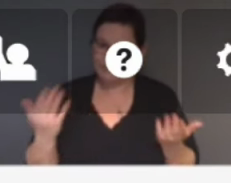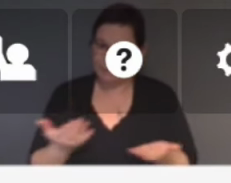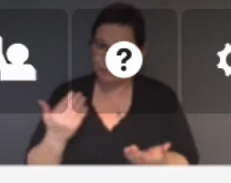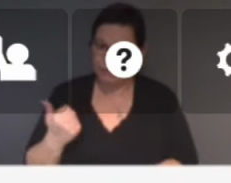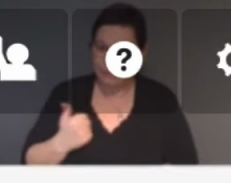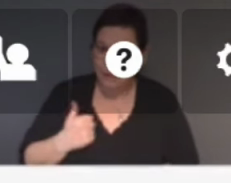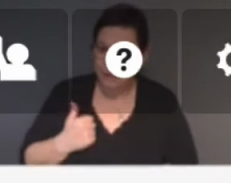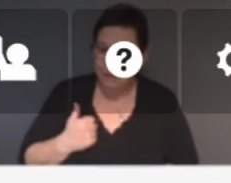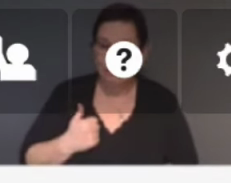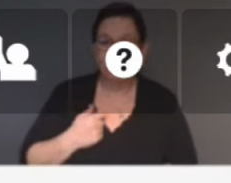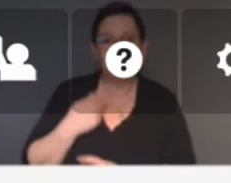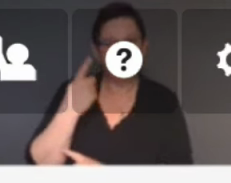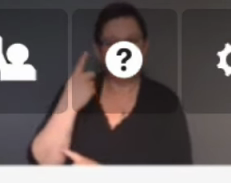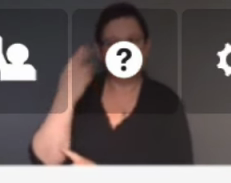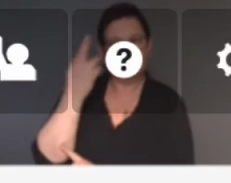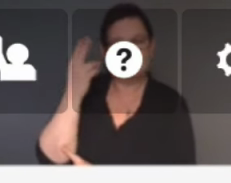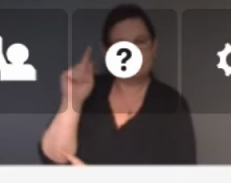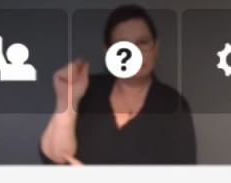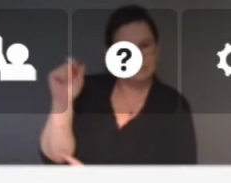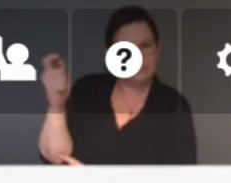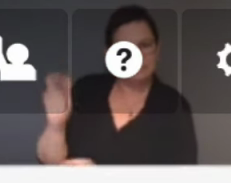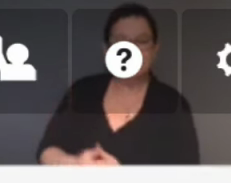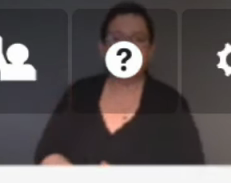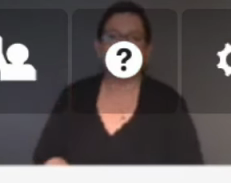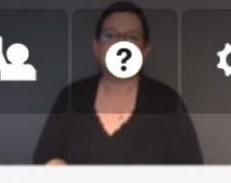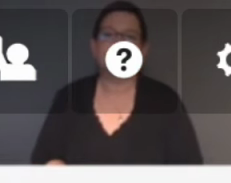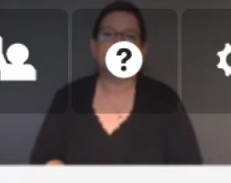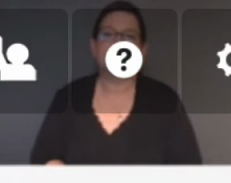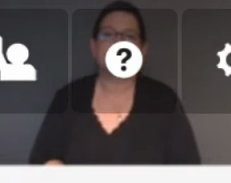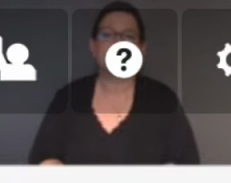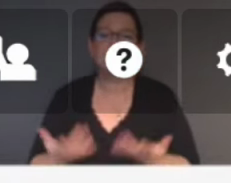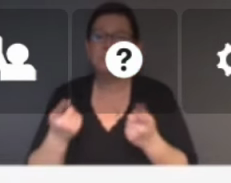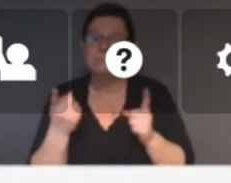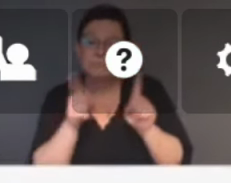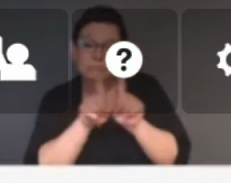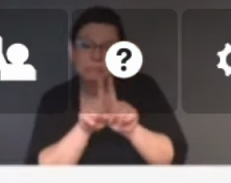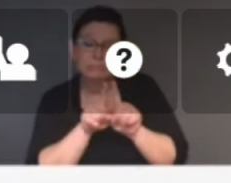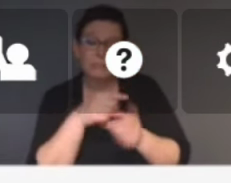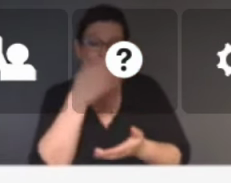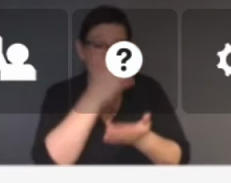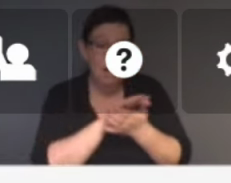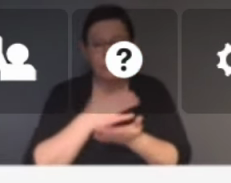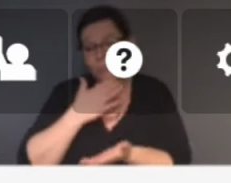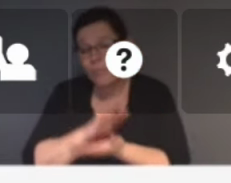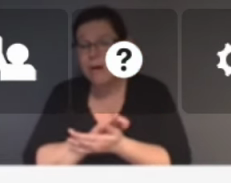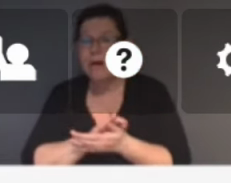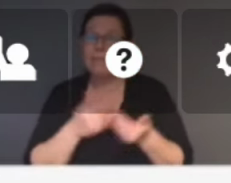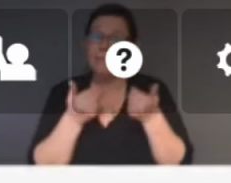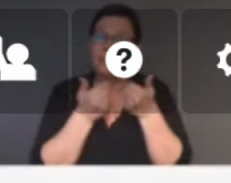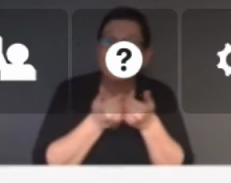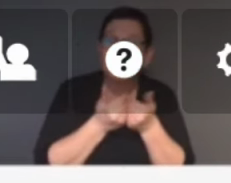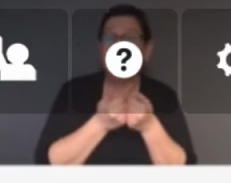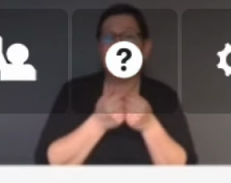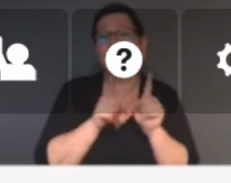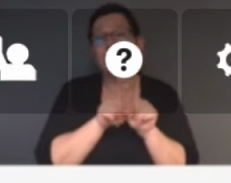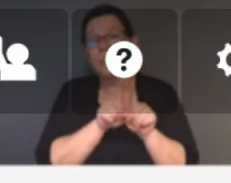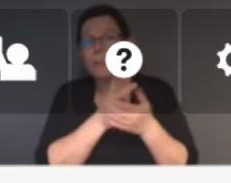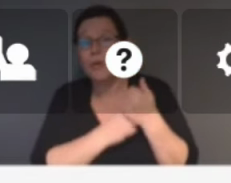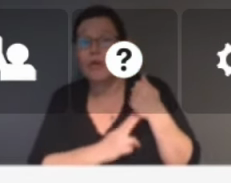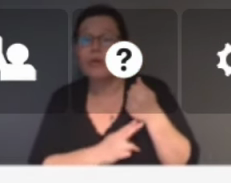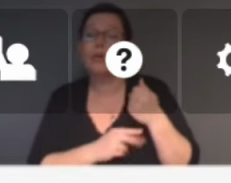You or your spouse or common law partner must also be one of the following: a Canadian